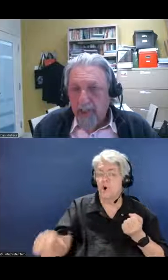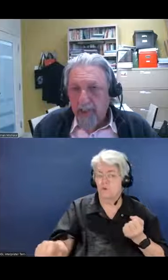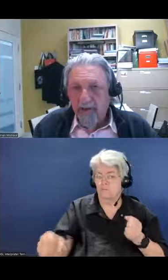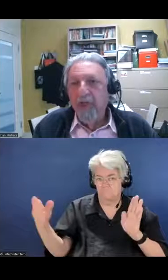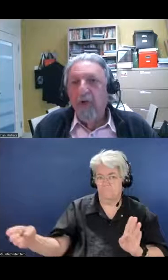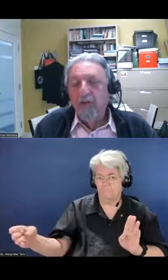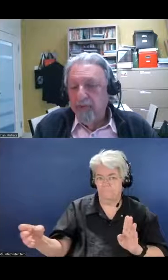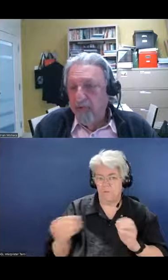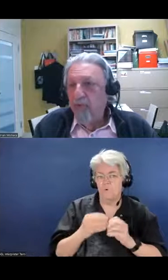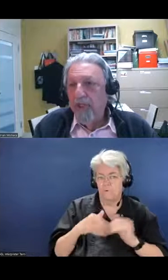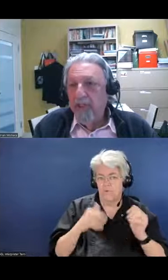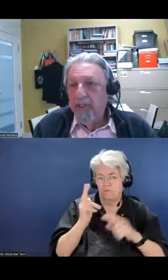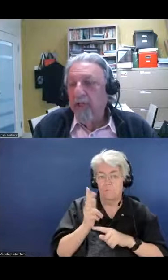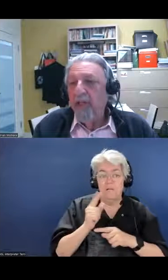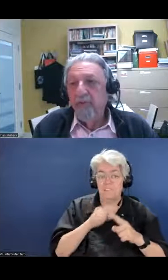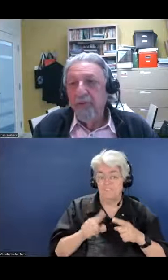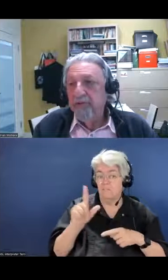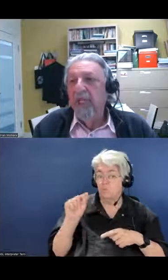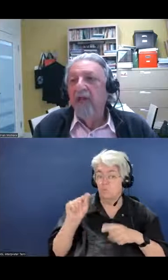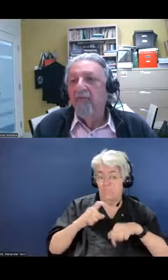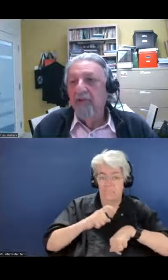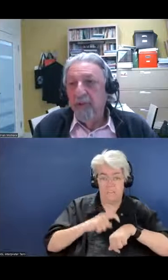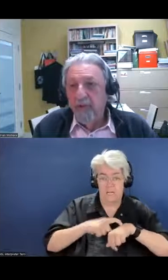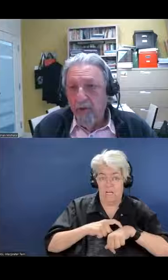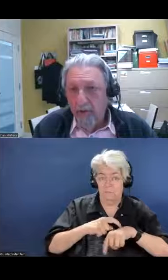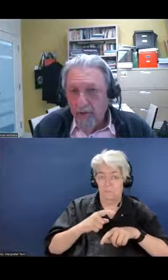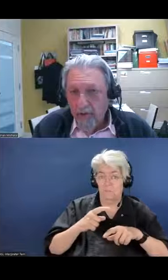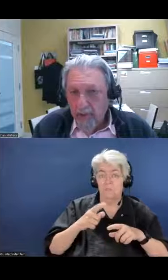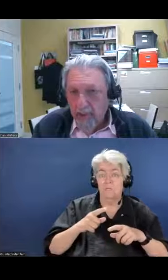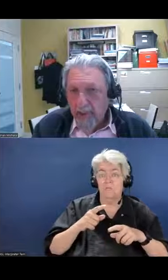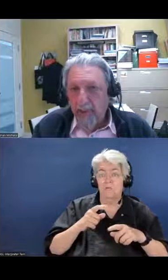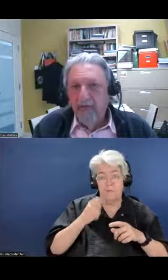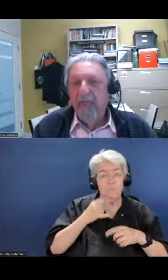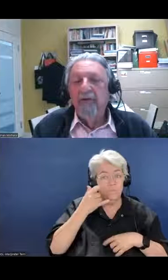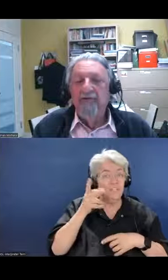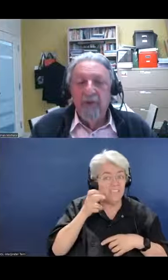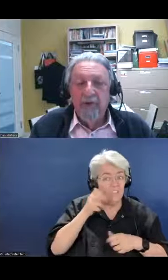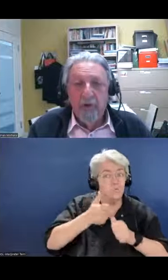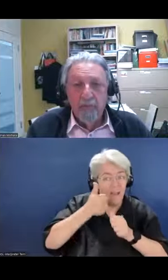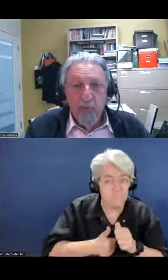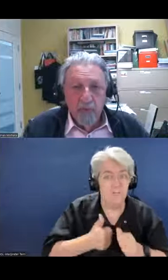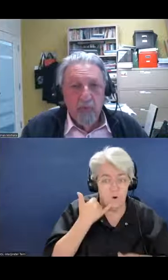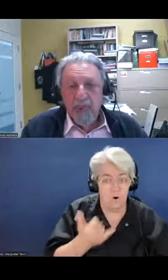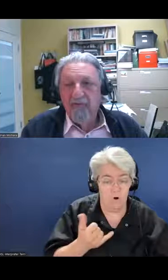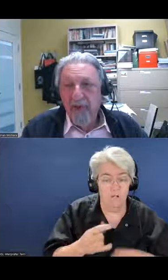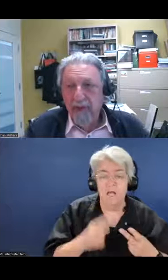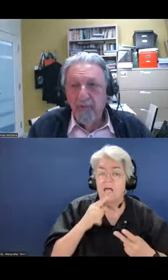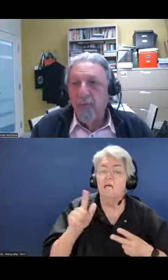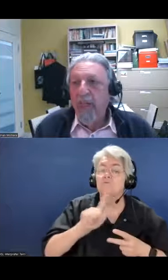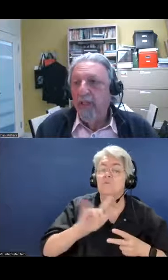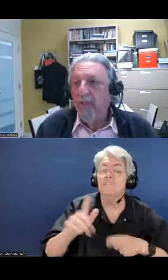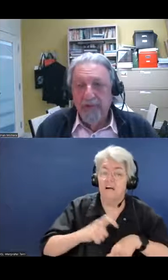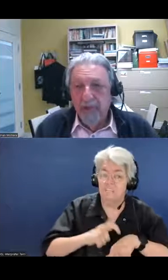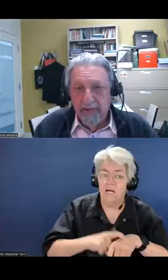And if they called less than 20 times, we listened to every single call. And if they called more than 20